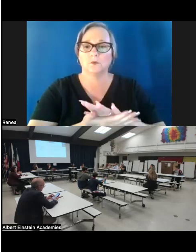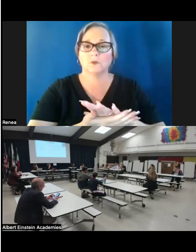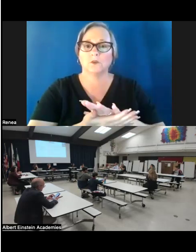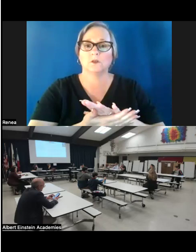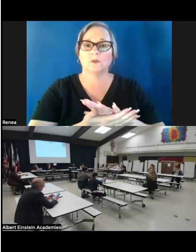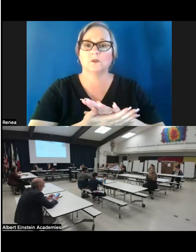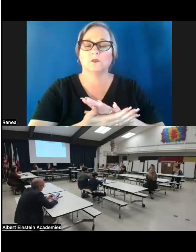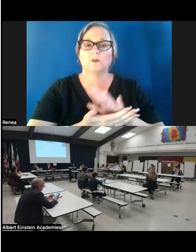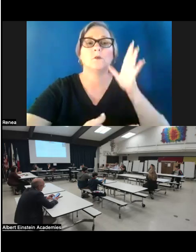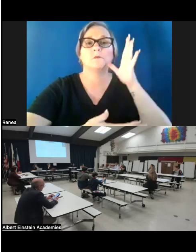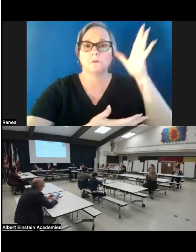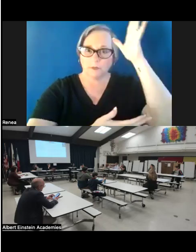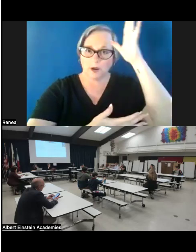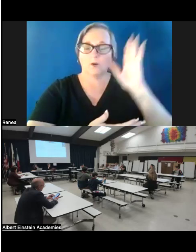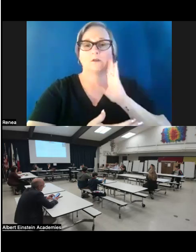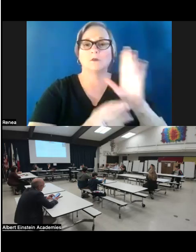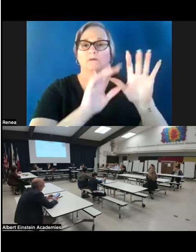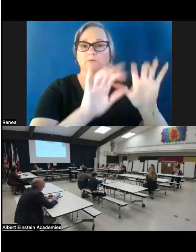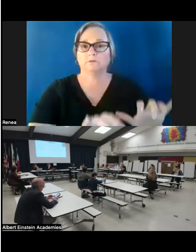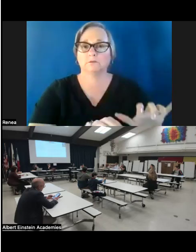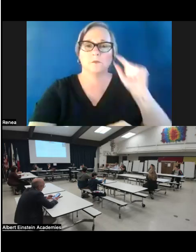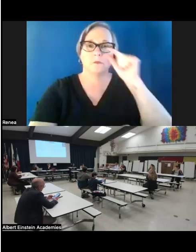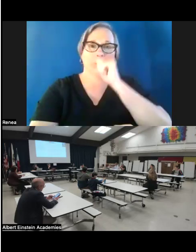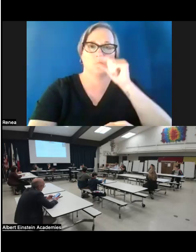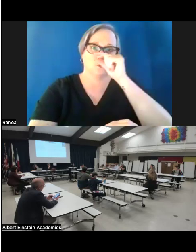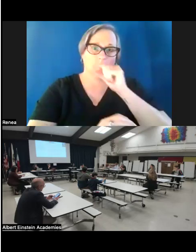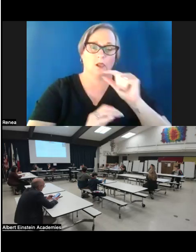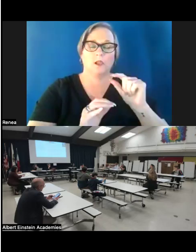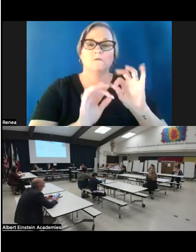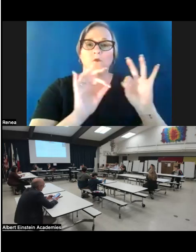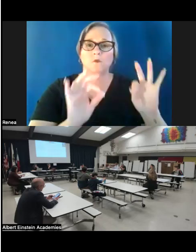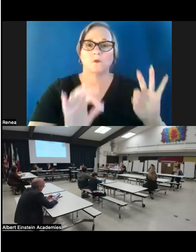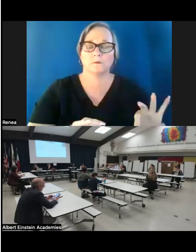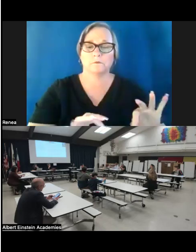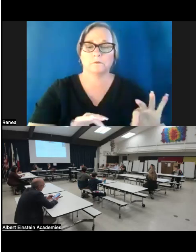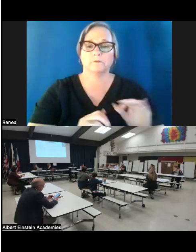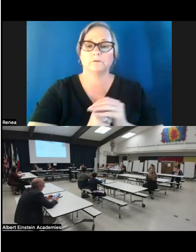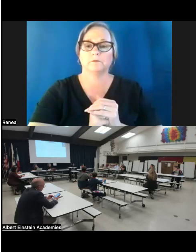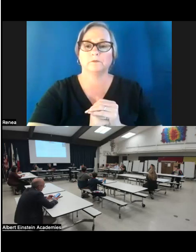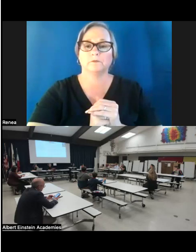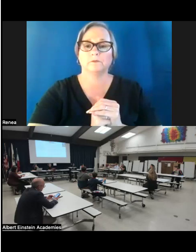will have a Google form to fill out. And then we are keeping the intent to run